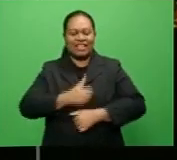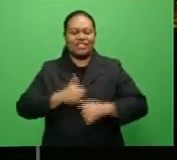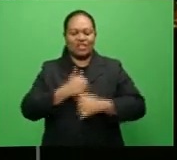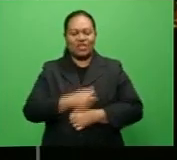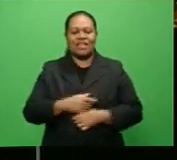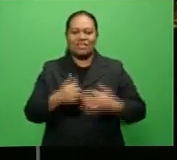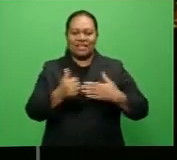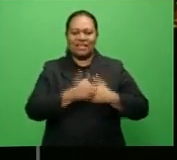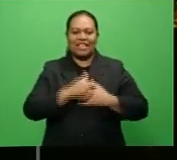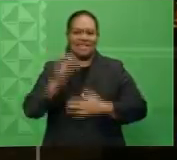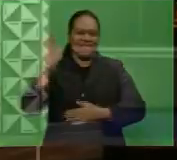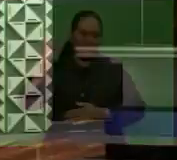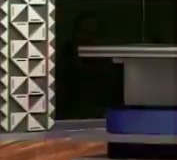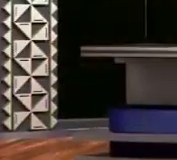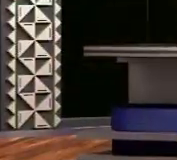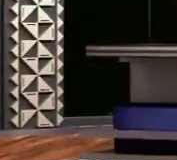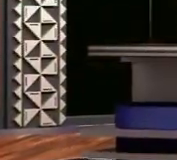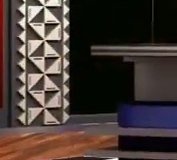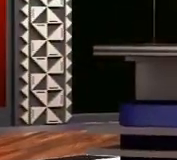safe. Bye for now.